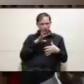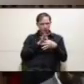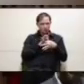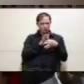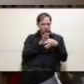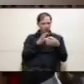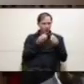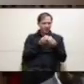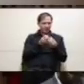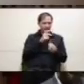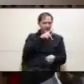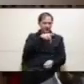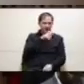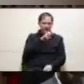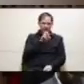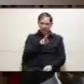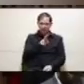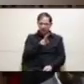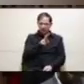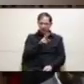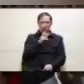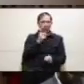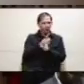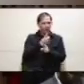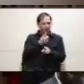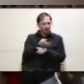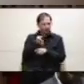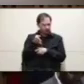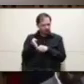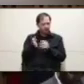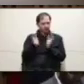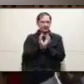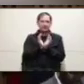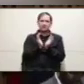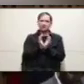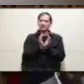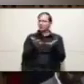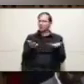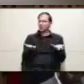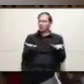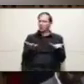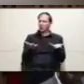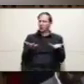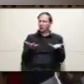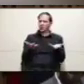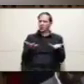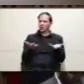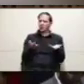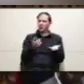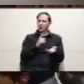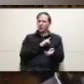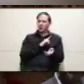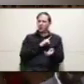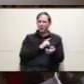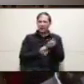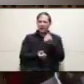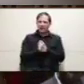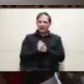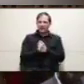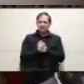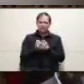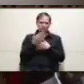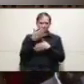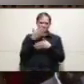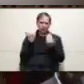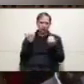PER. The PER was always in our meeting, so I don't know what informed that letter, Honorable Chair. The letter was